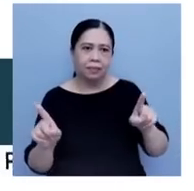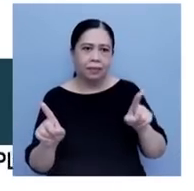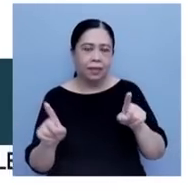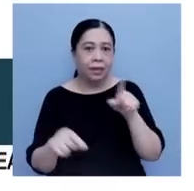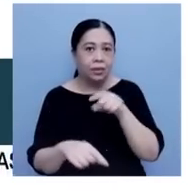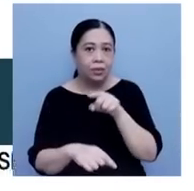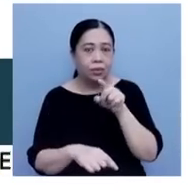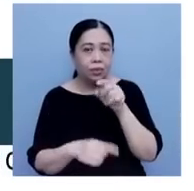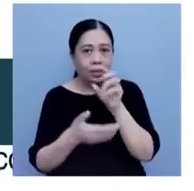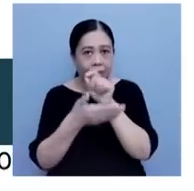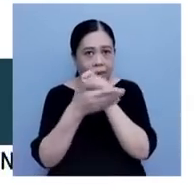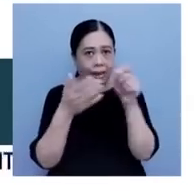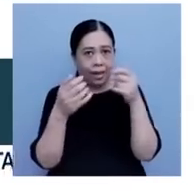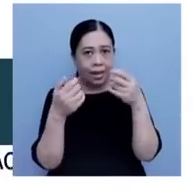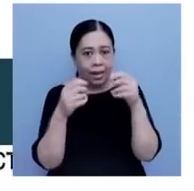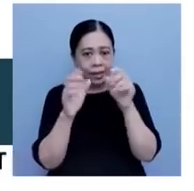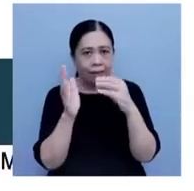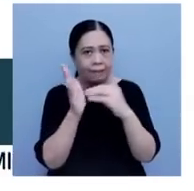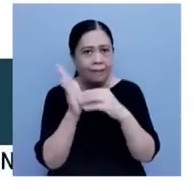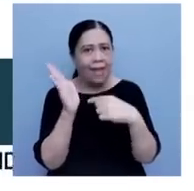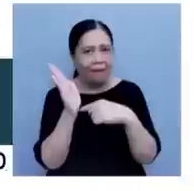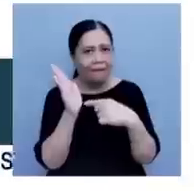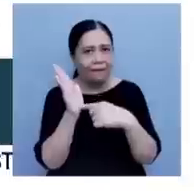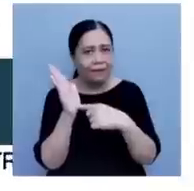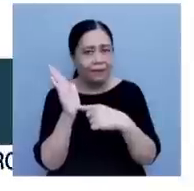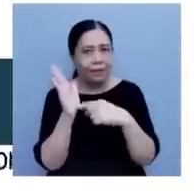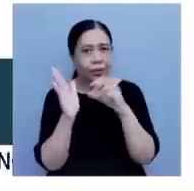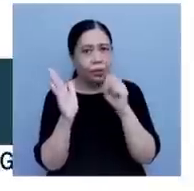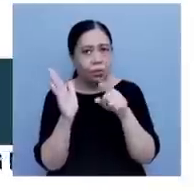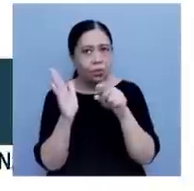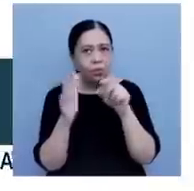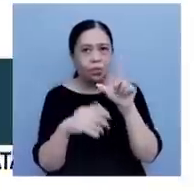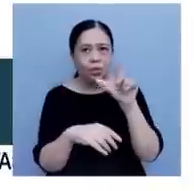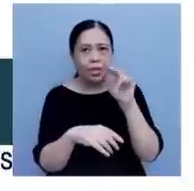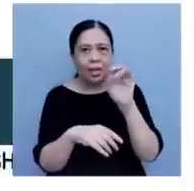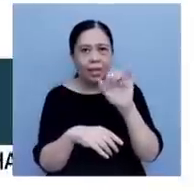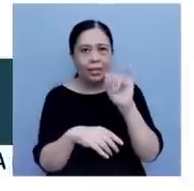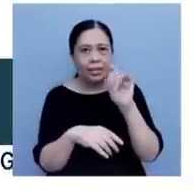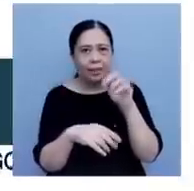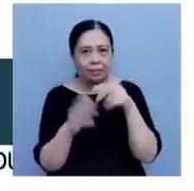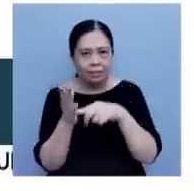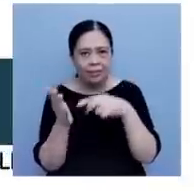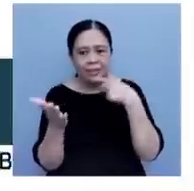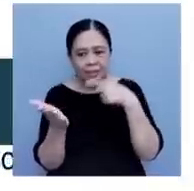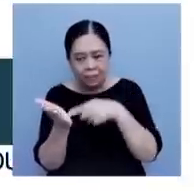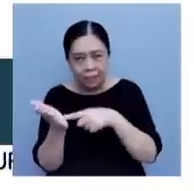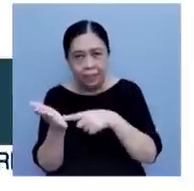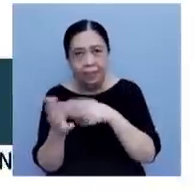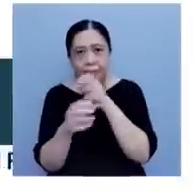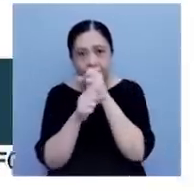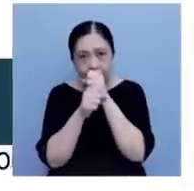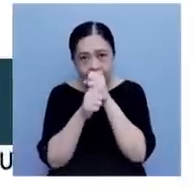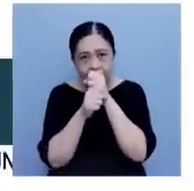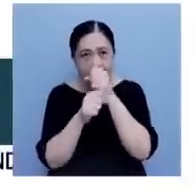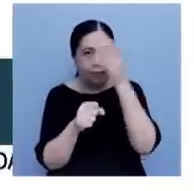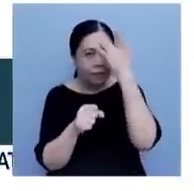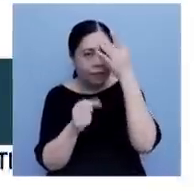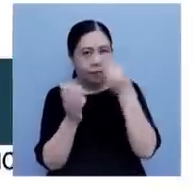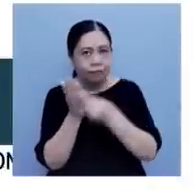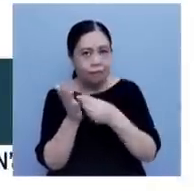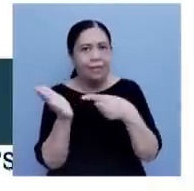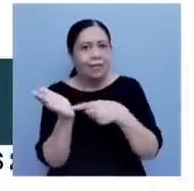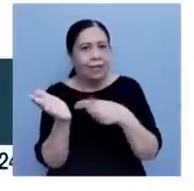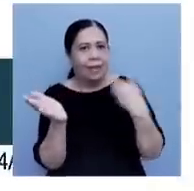item already existed. So the line item, which is confidential and intelligence funds, already existed